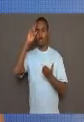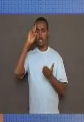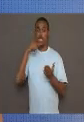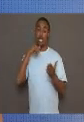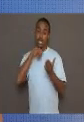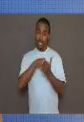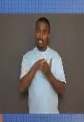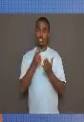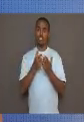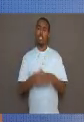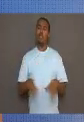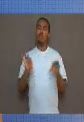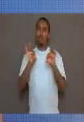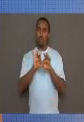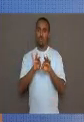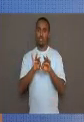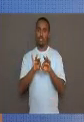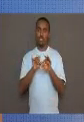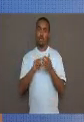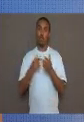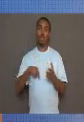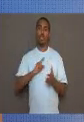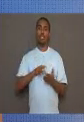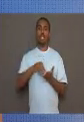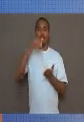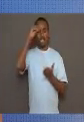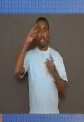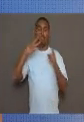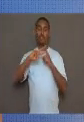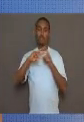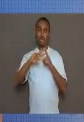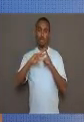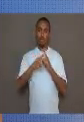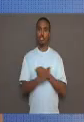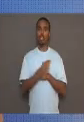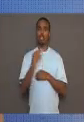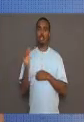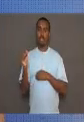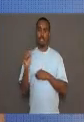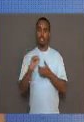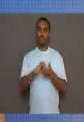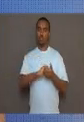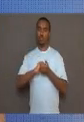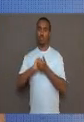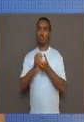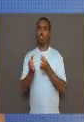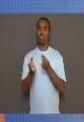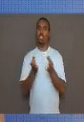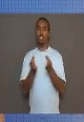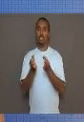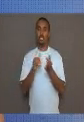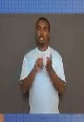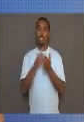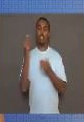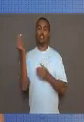it is very important that we learn the vocabulary and social expressions that